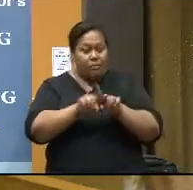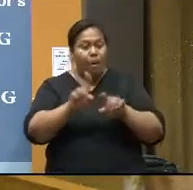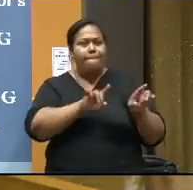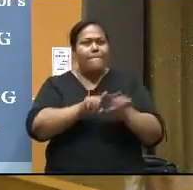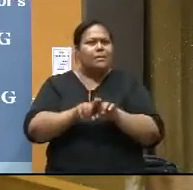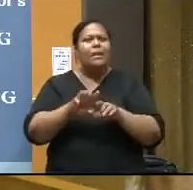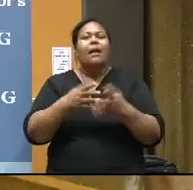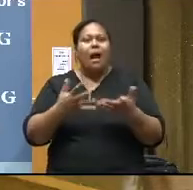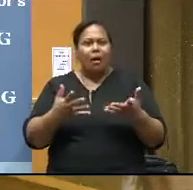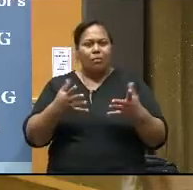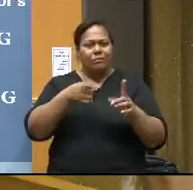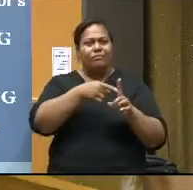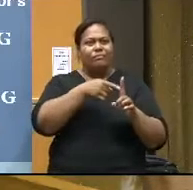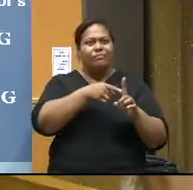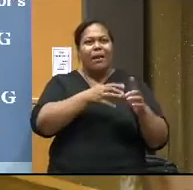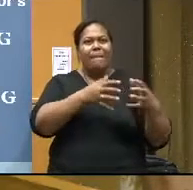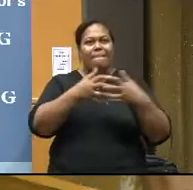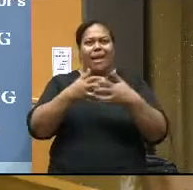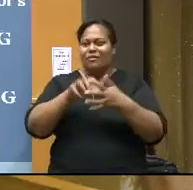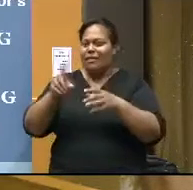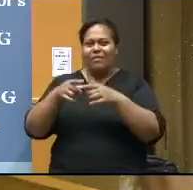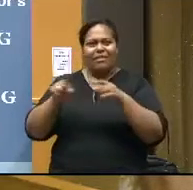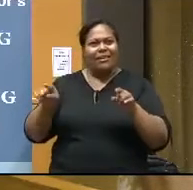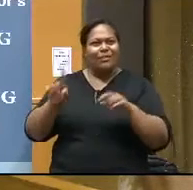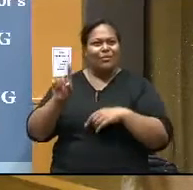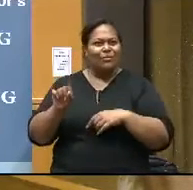drive everything forward.